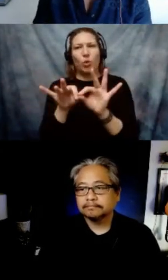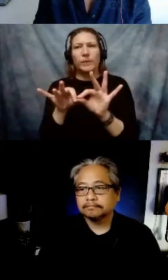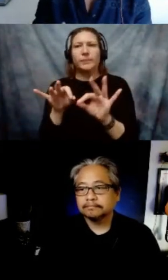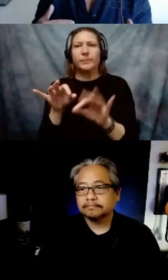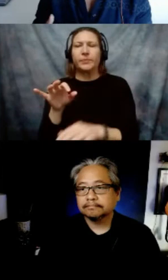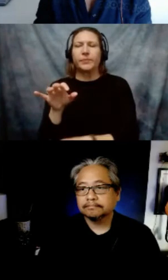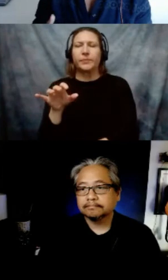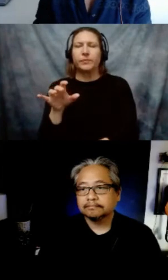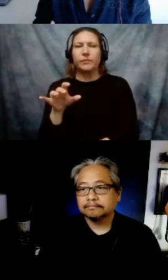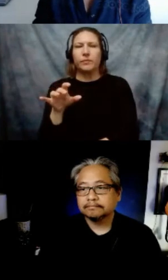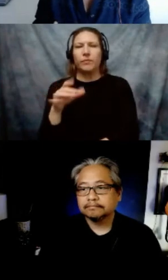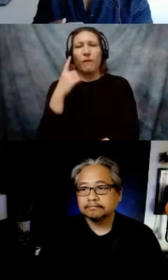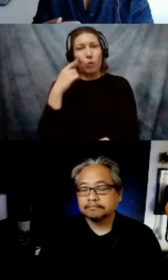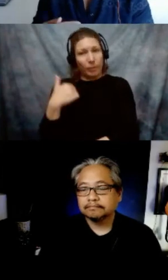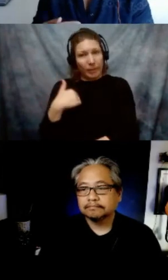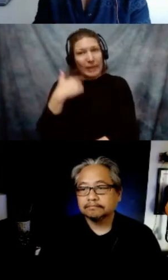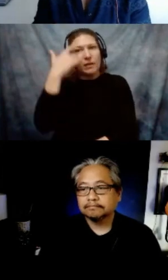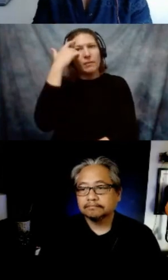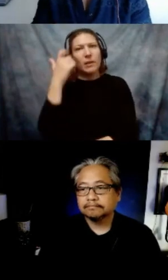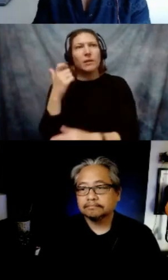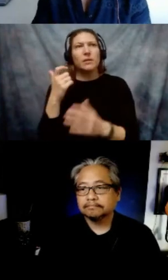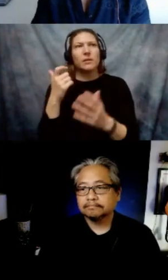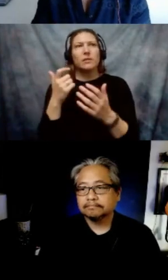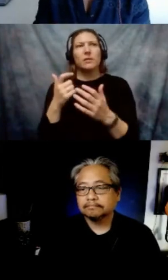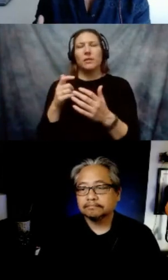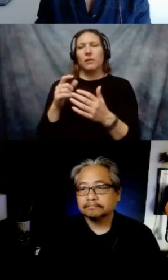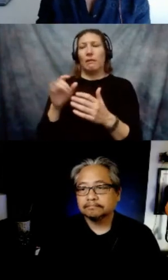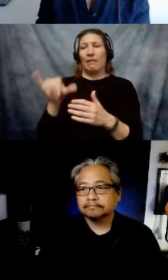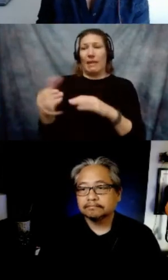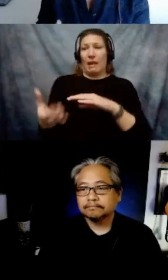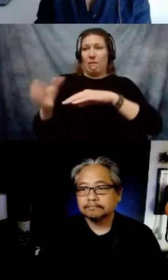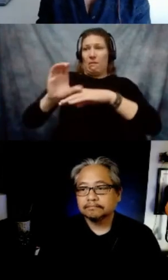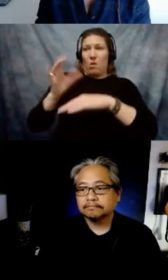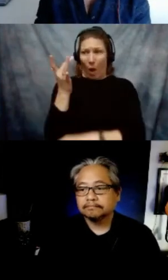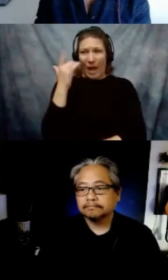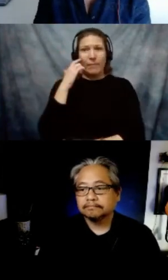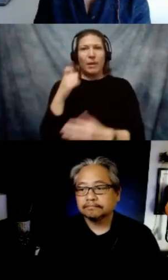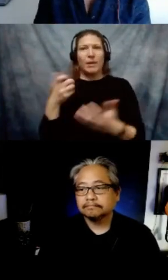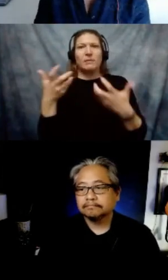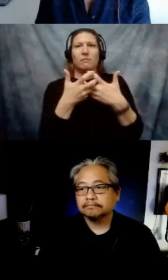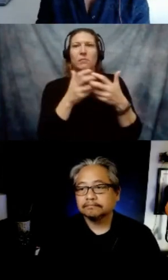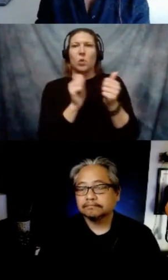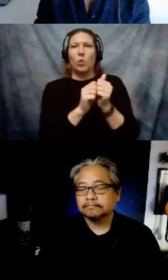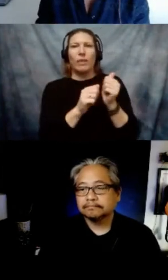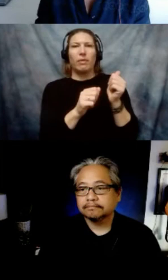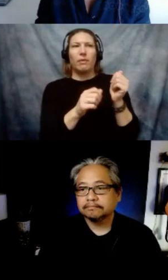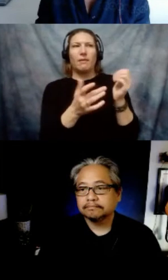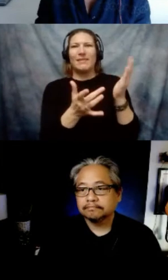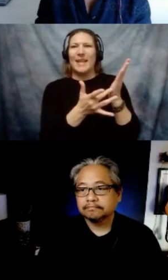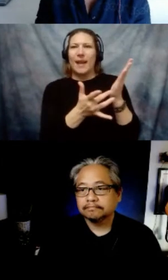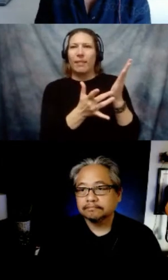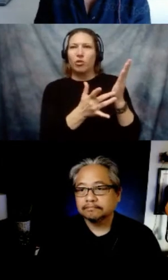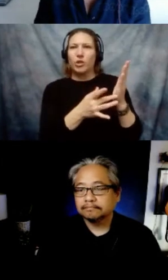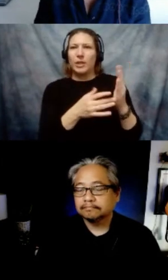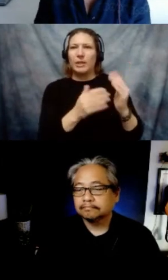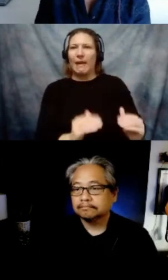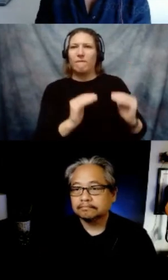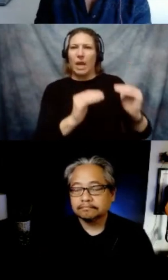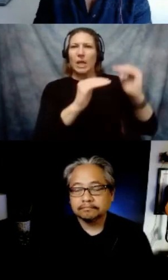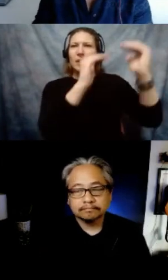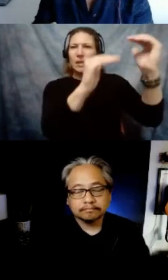with assistive technology as well, which changes and updates all the time. So and different thinking about accessibility.